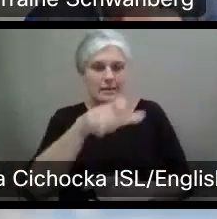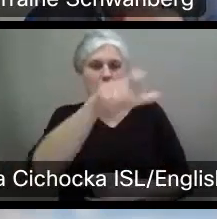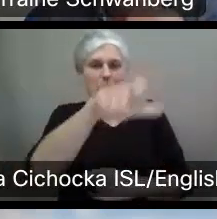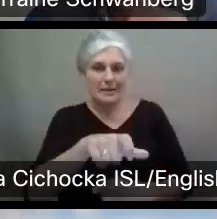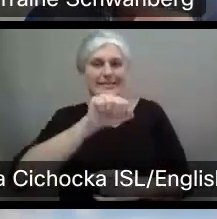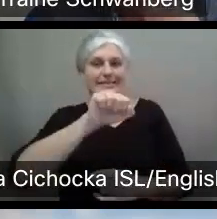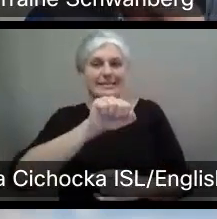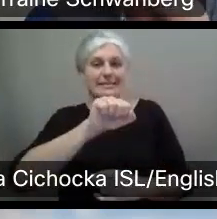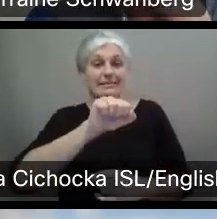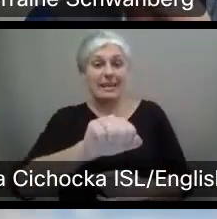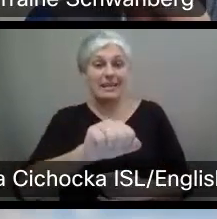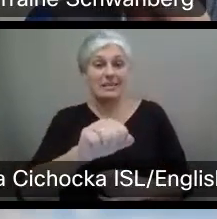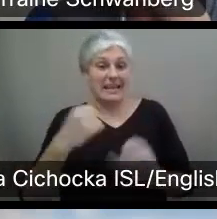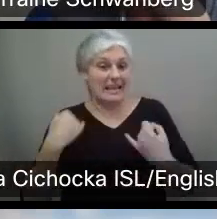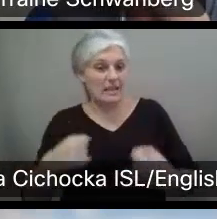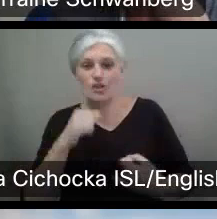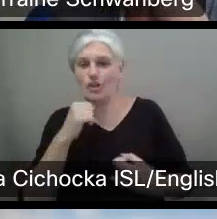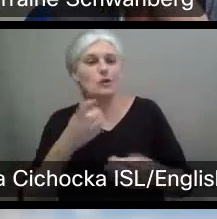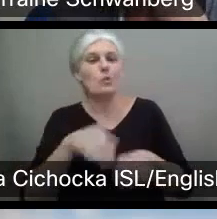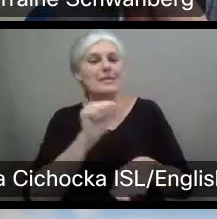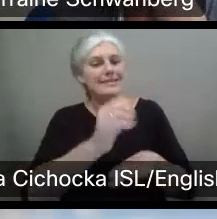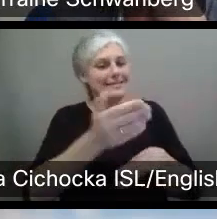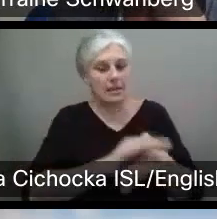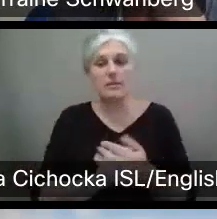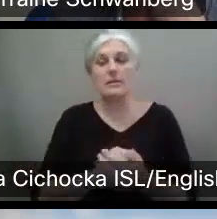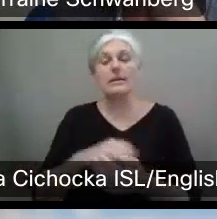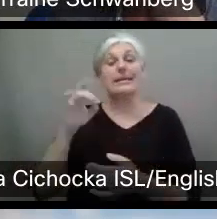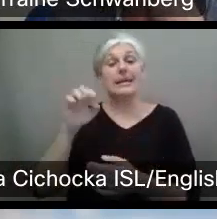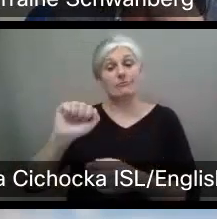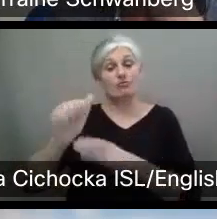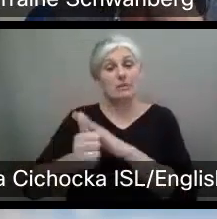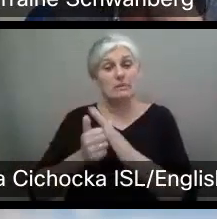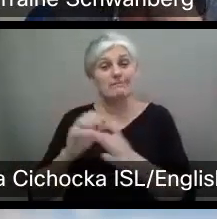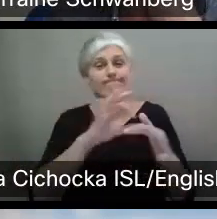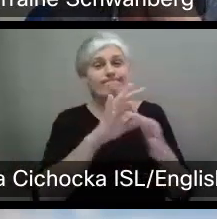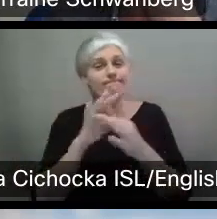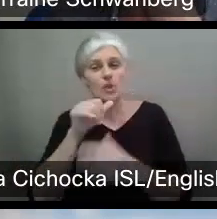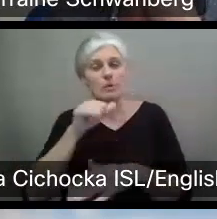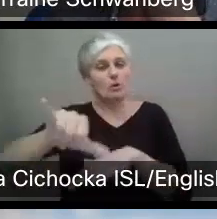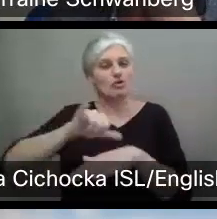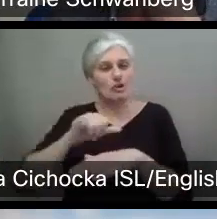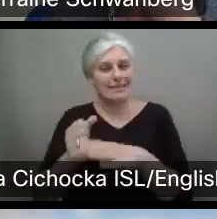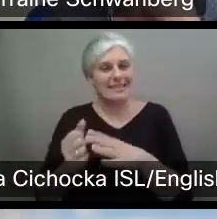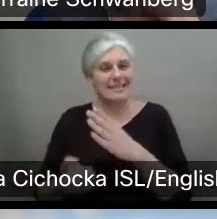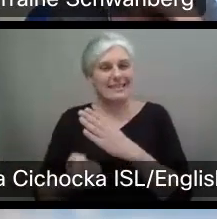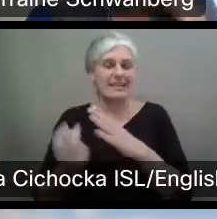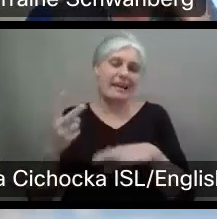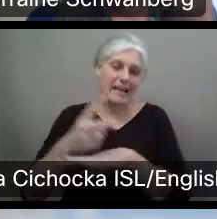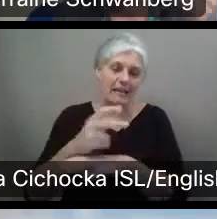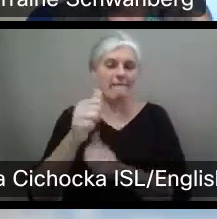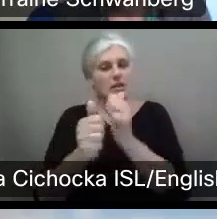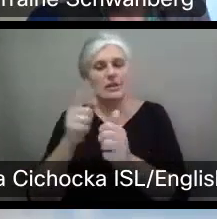illness. So Ken, I suppose from your experience, they do refer to surgical interventions and